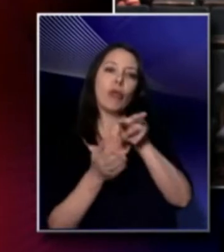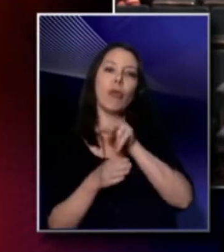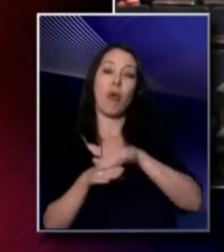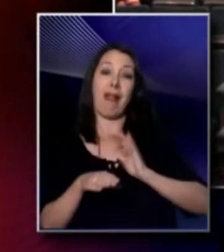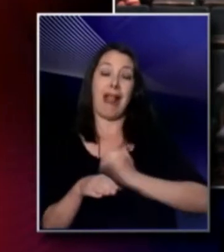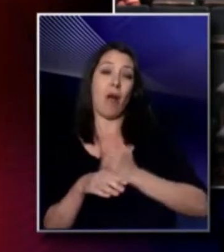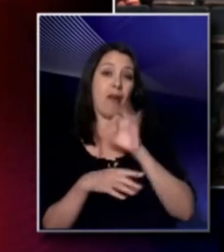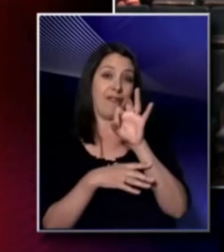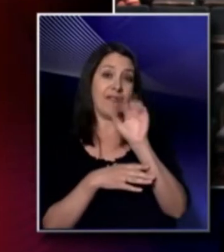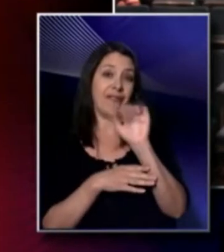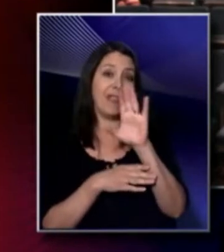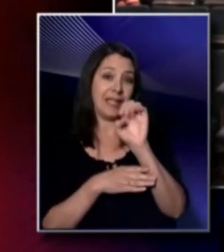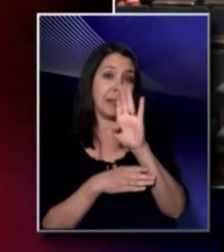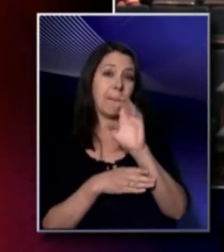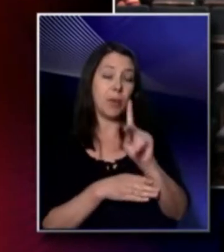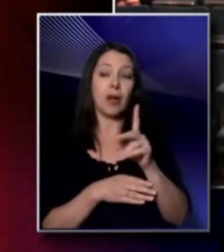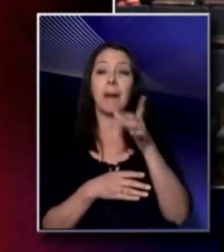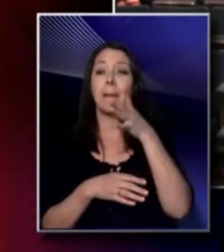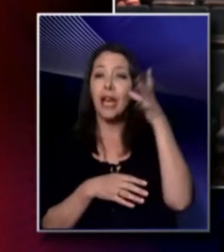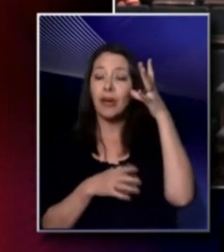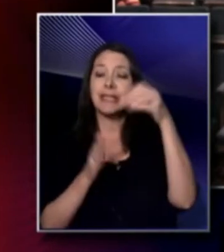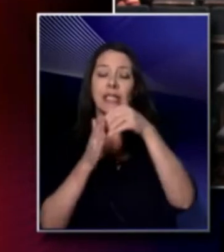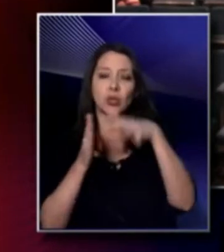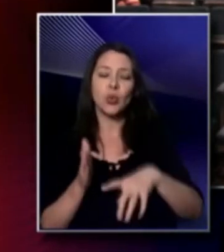stakeholders, overall parents, students.